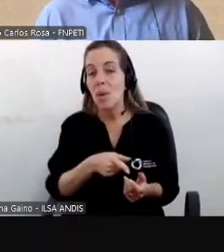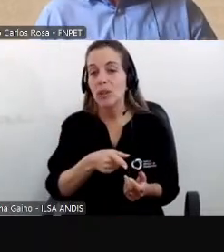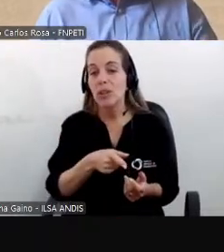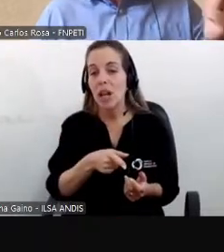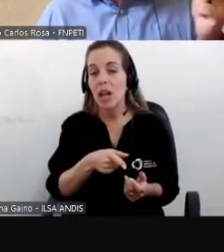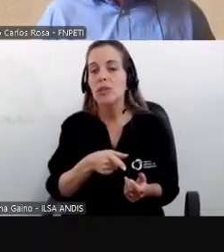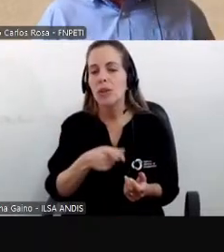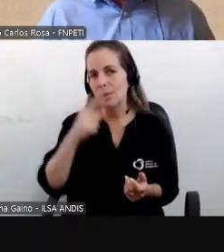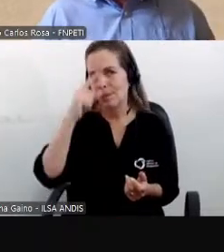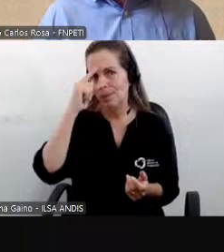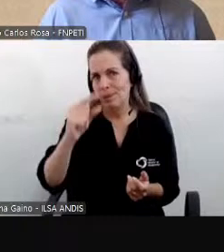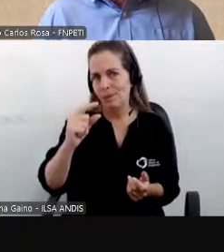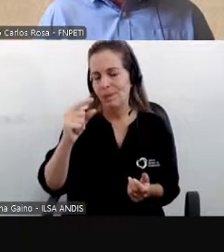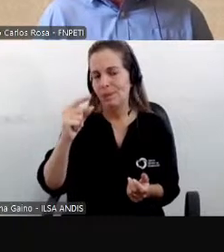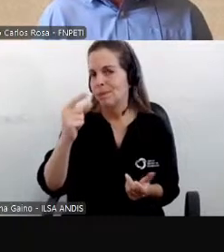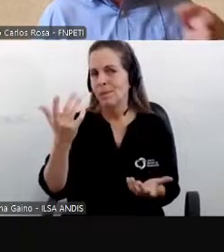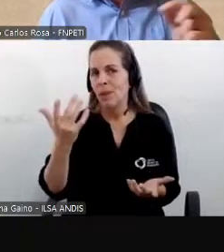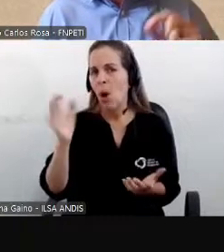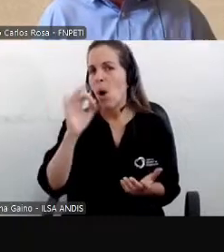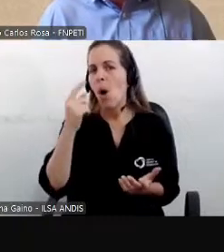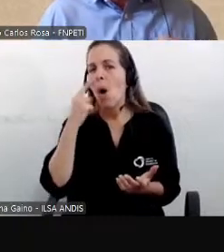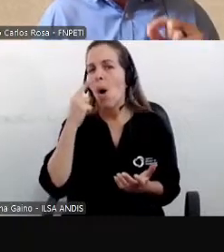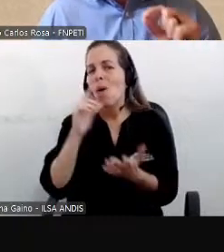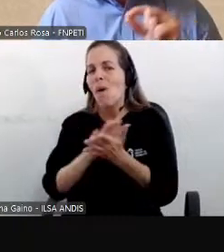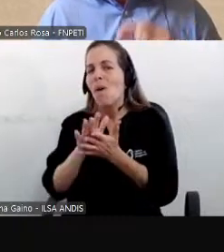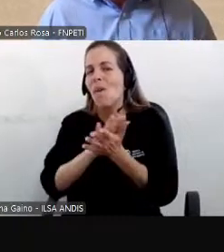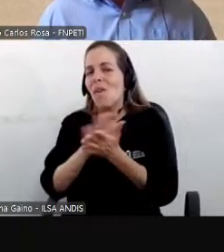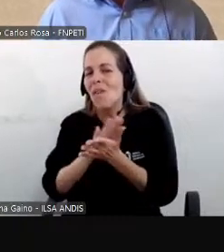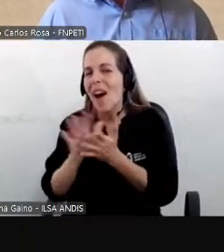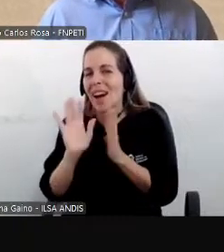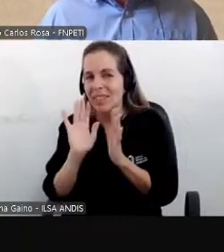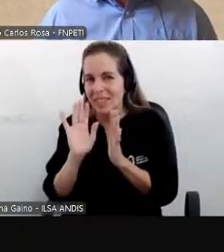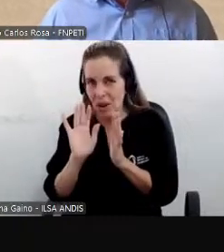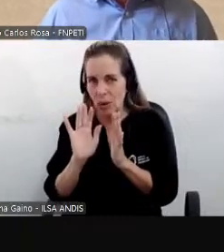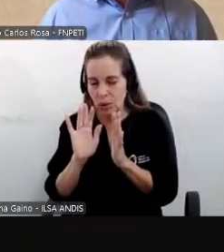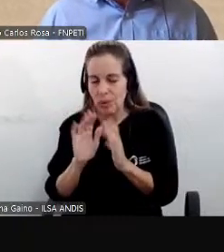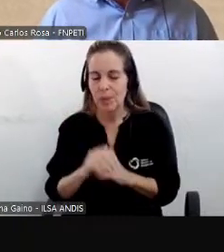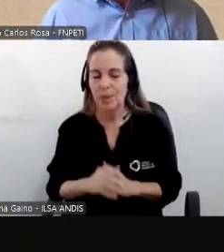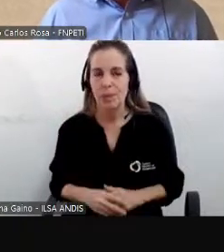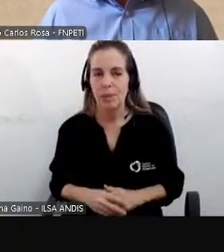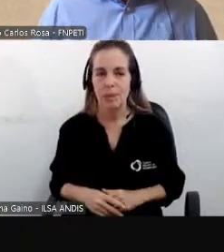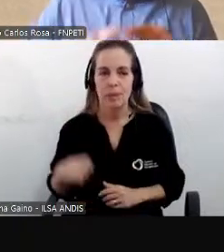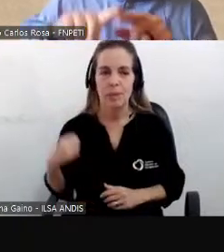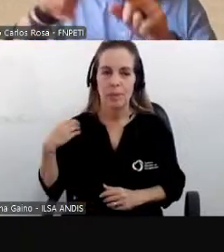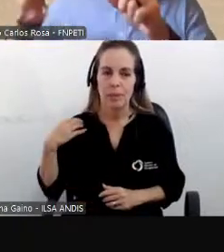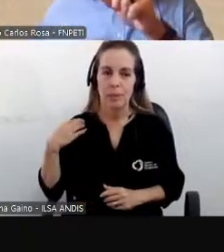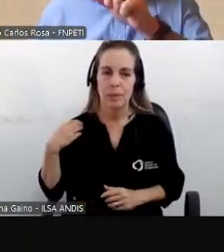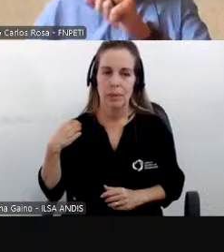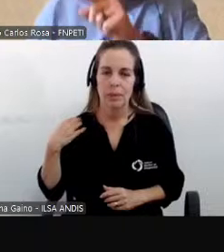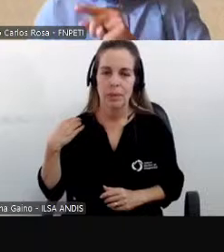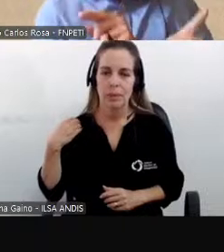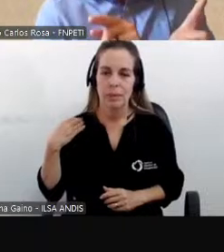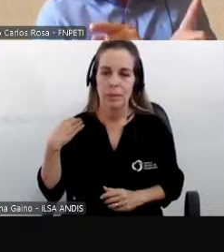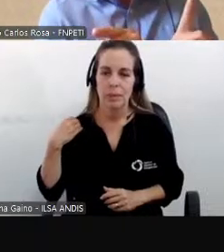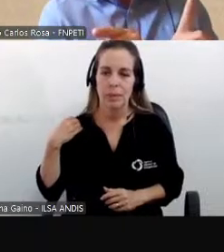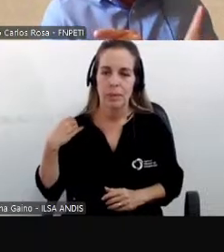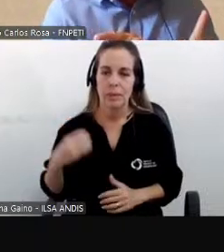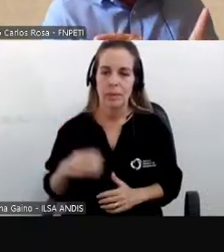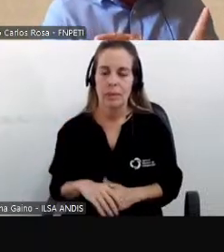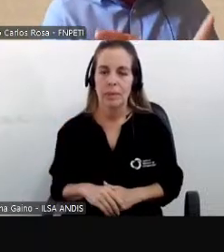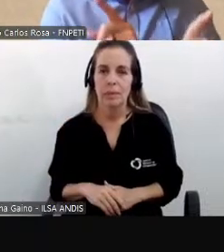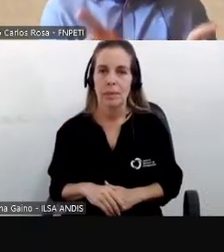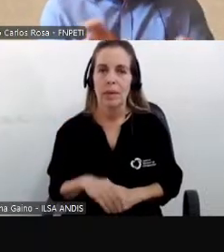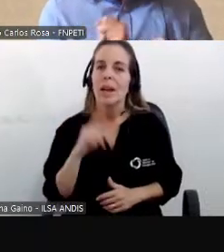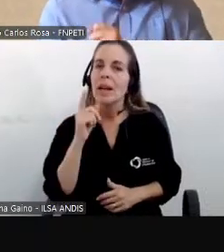and 65% of them are illiterate or have a very